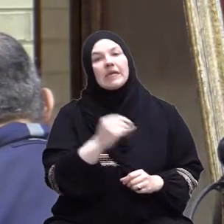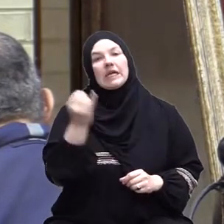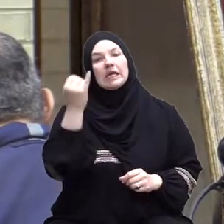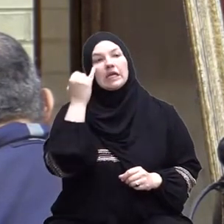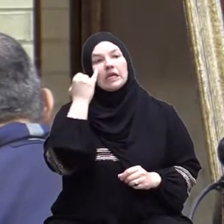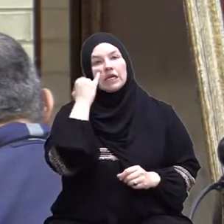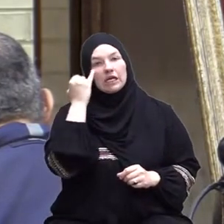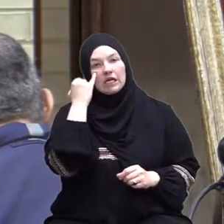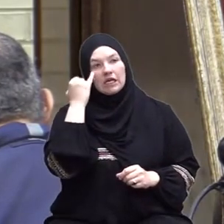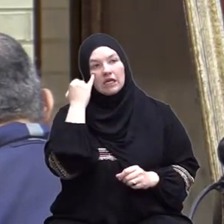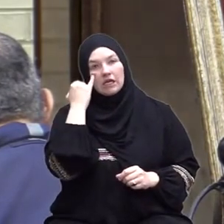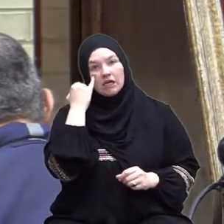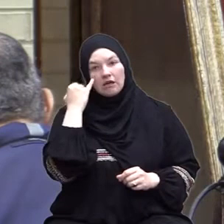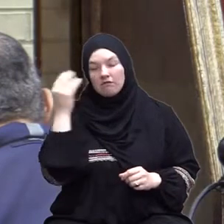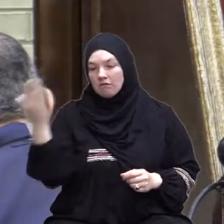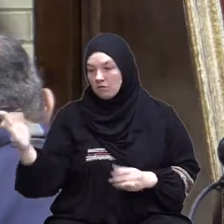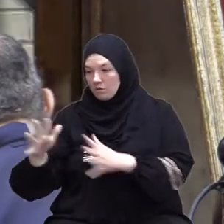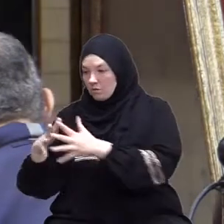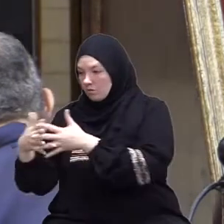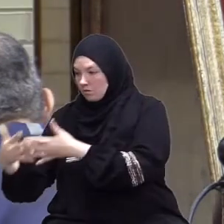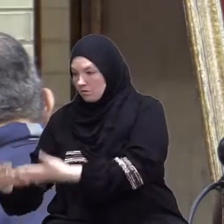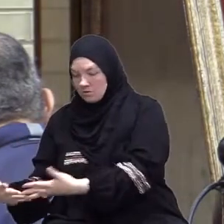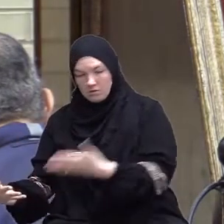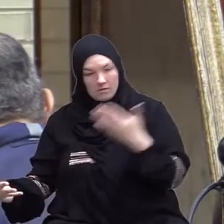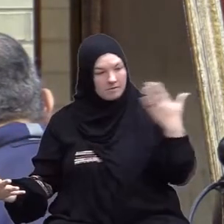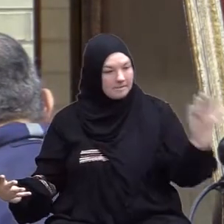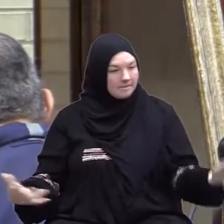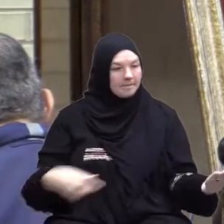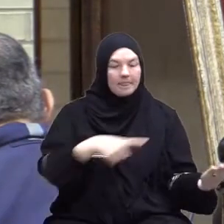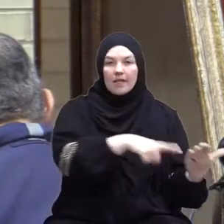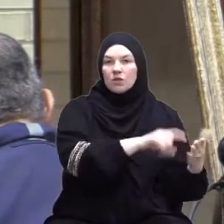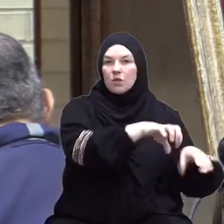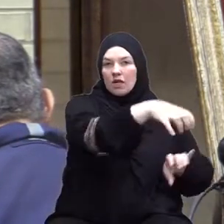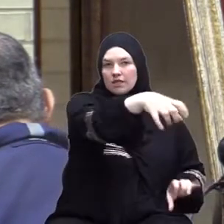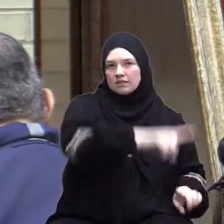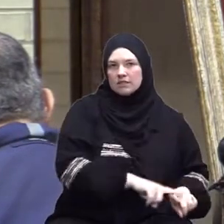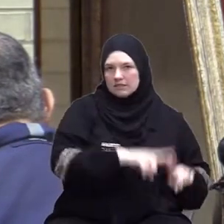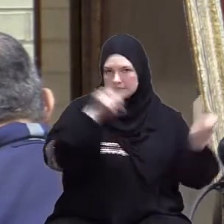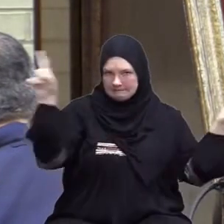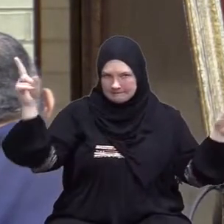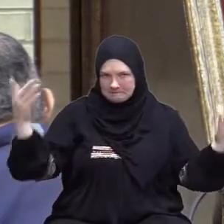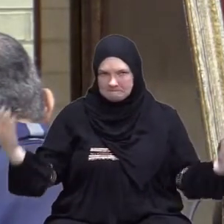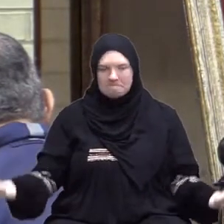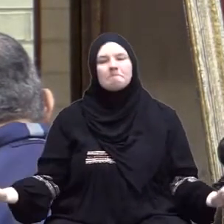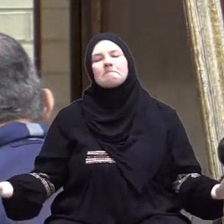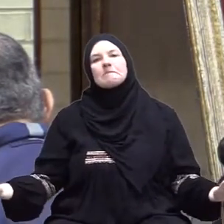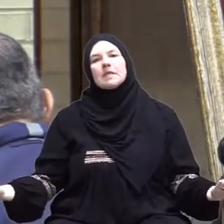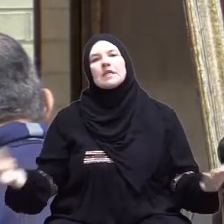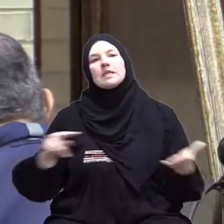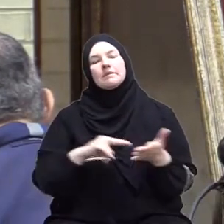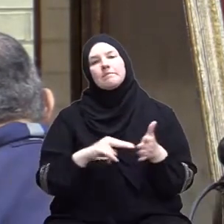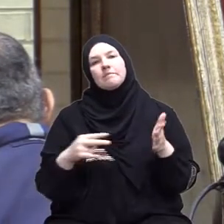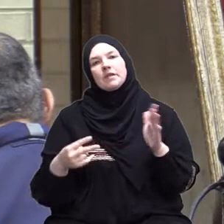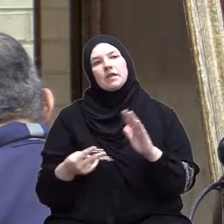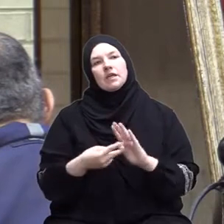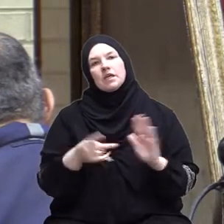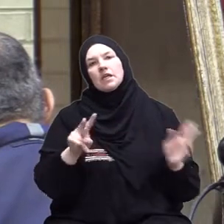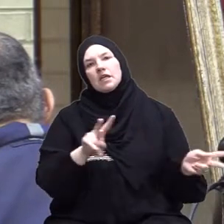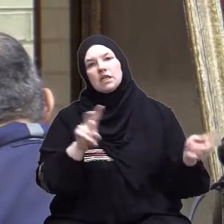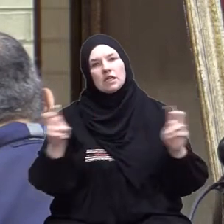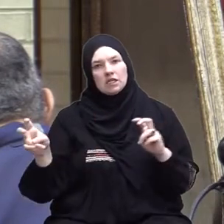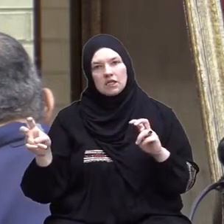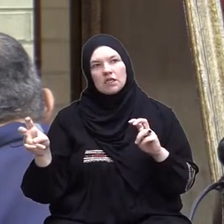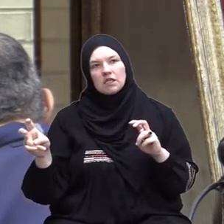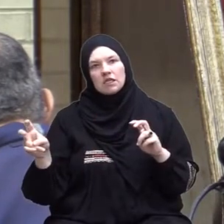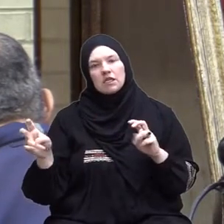books do not agree, it means one of three things. It's either an issue that the Quran did not